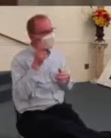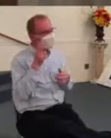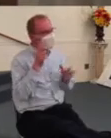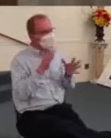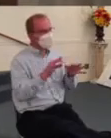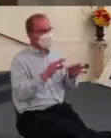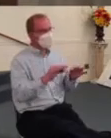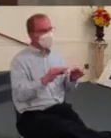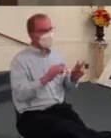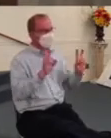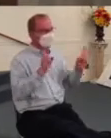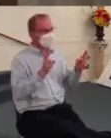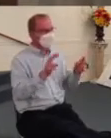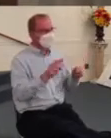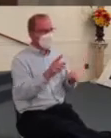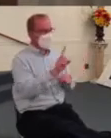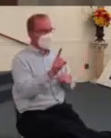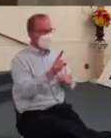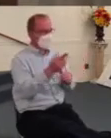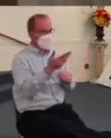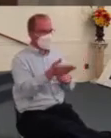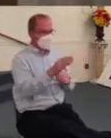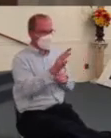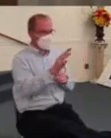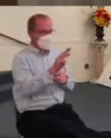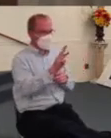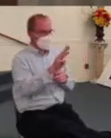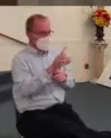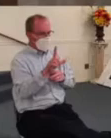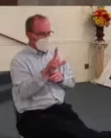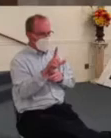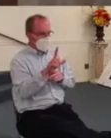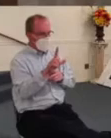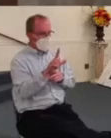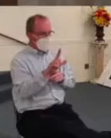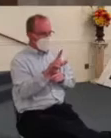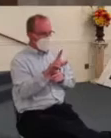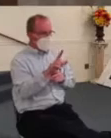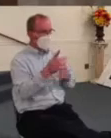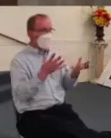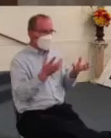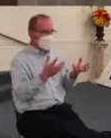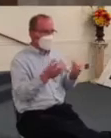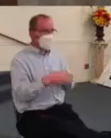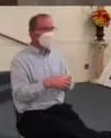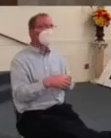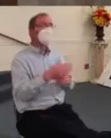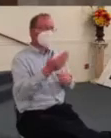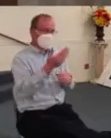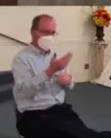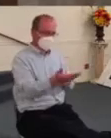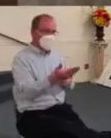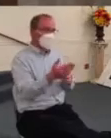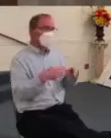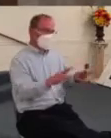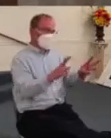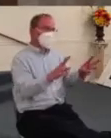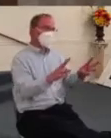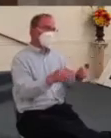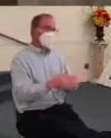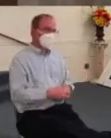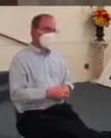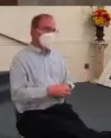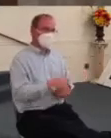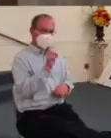there's a way. All you have to have are two little things: